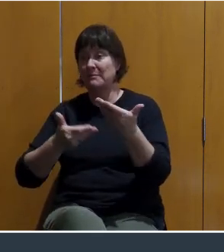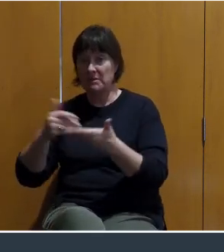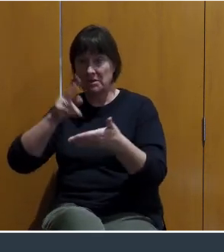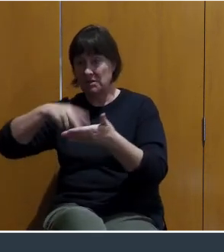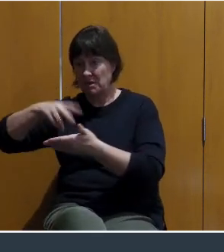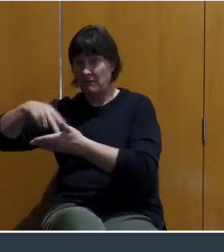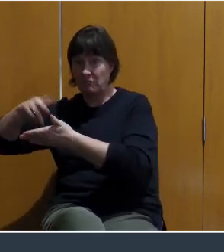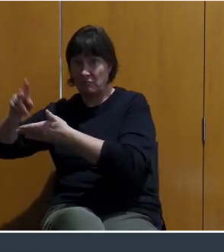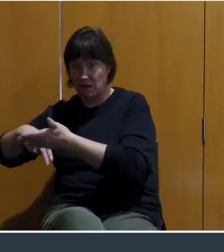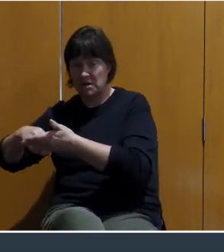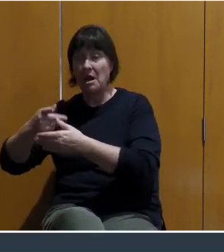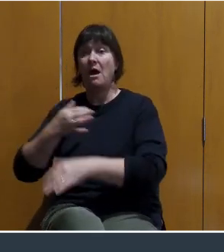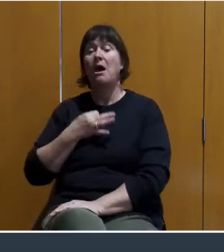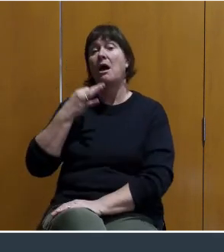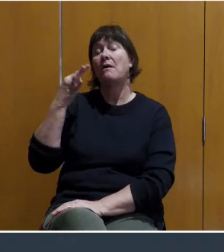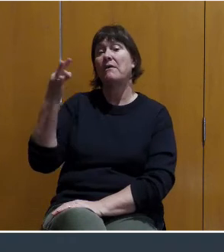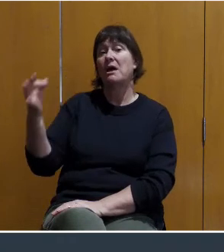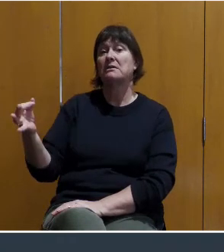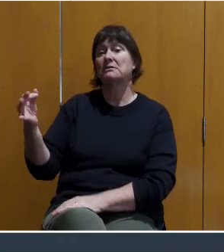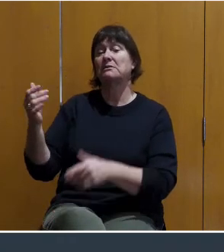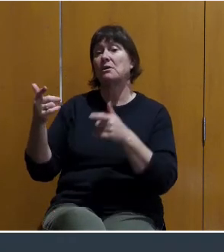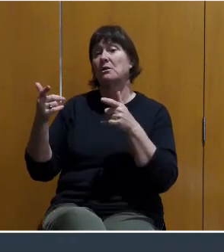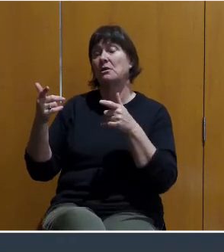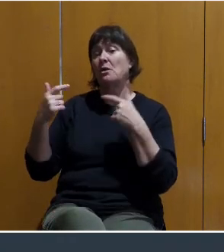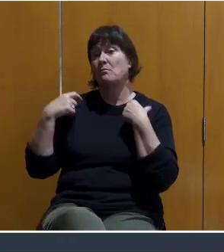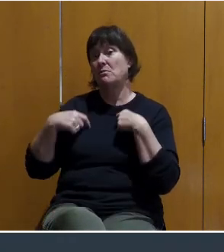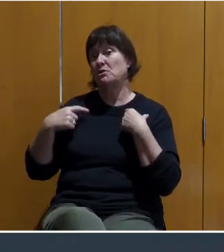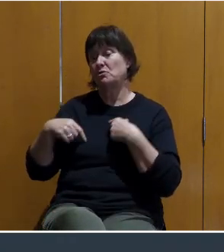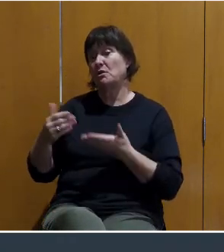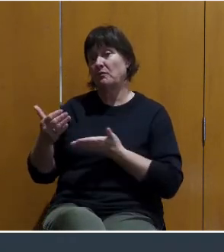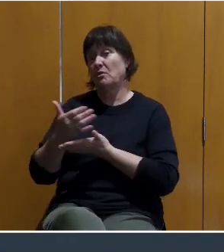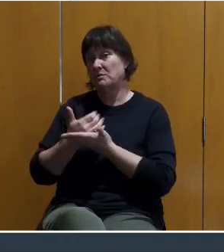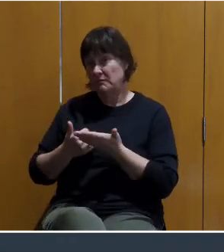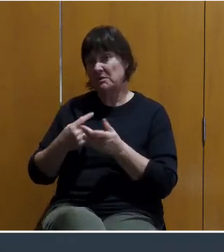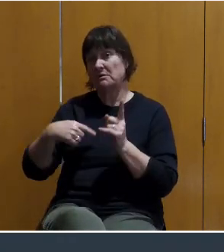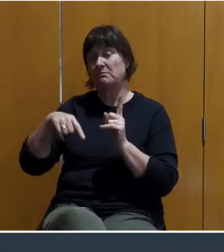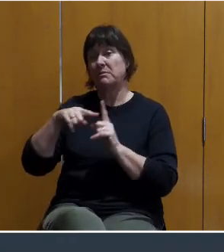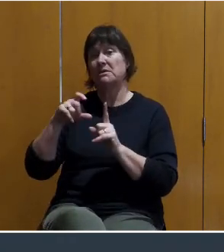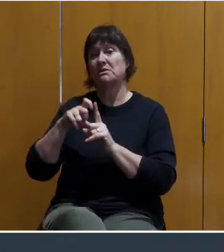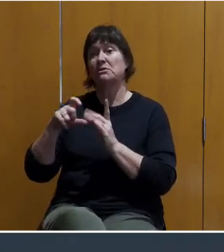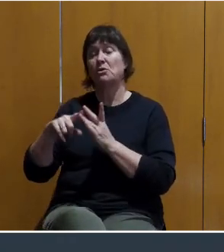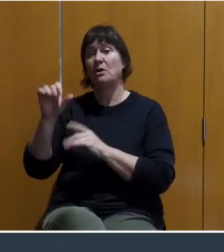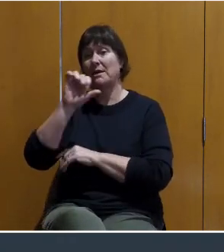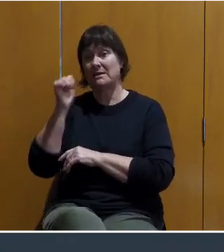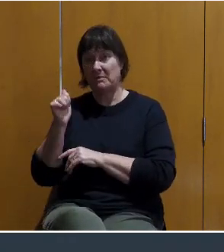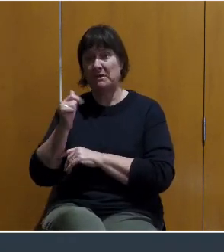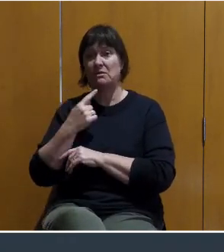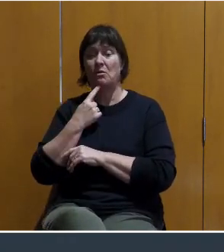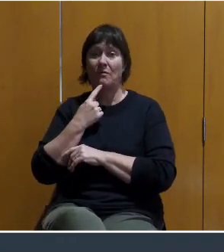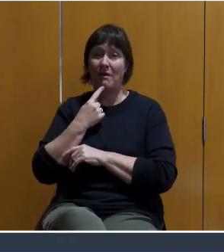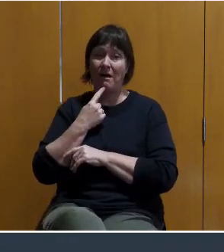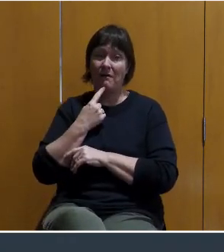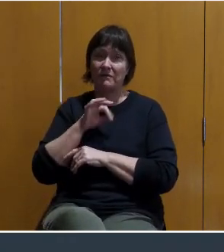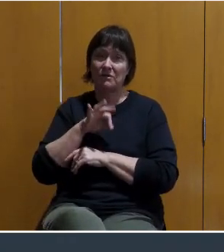of Conservation and some of the dog experts, and I have suggested a couple of changes to the